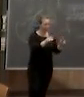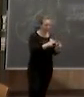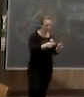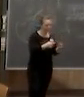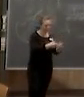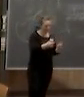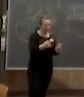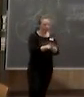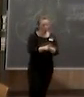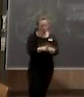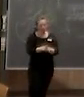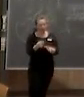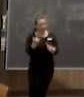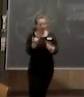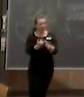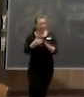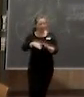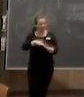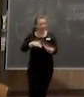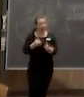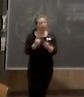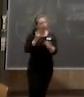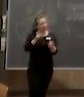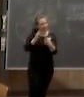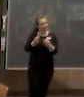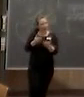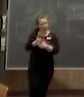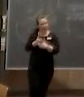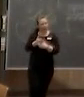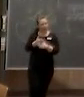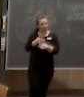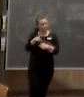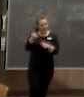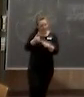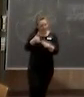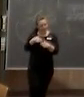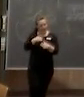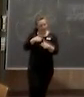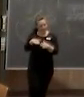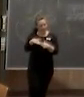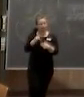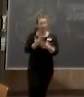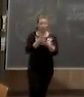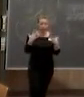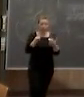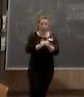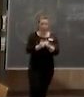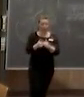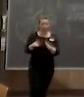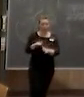domestic. And sending stuff within a country is very expensive, and it's a high competitive market.